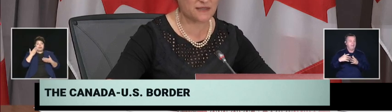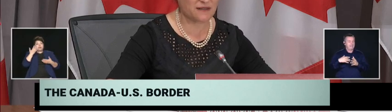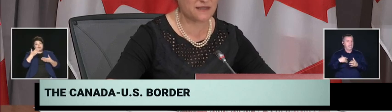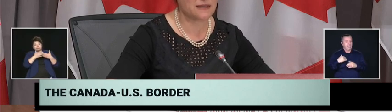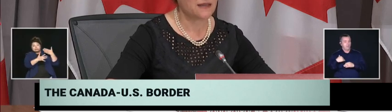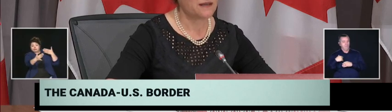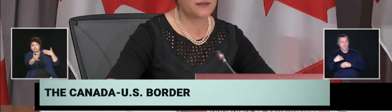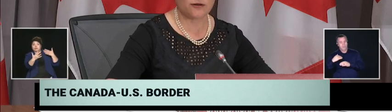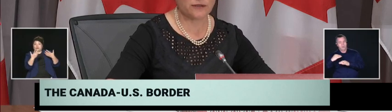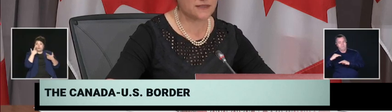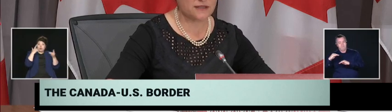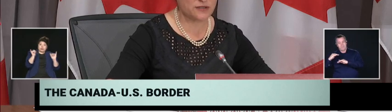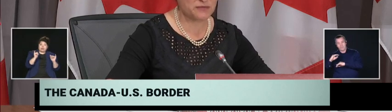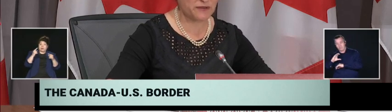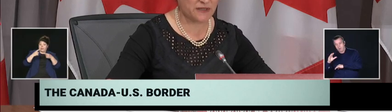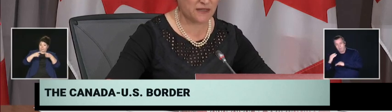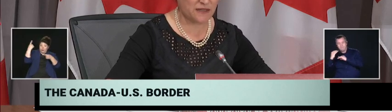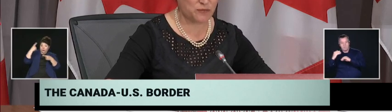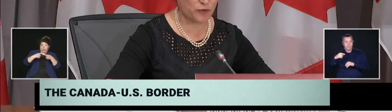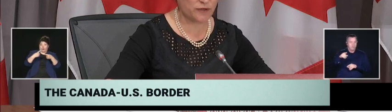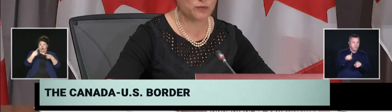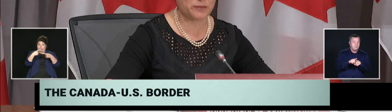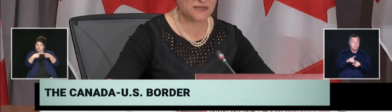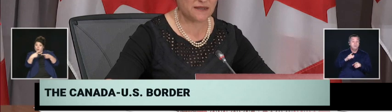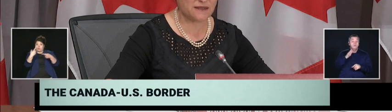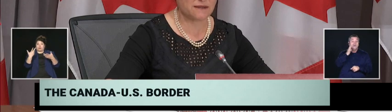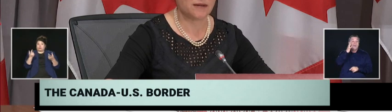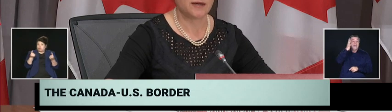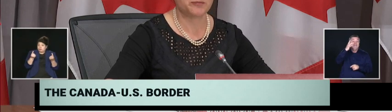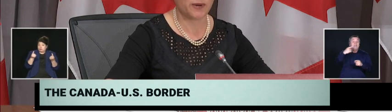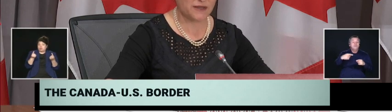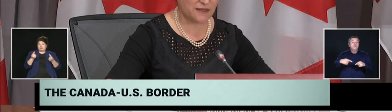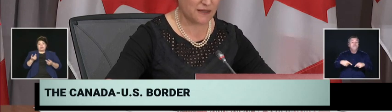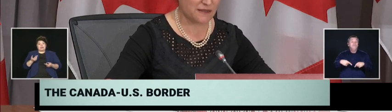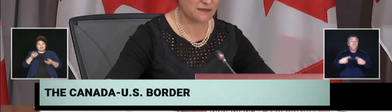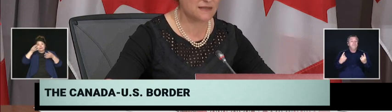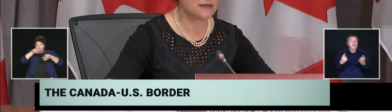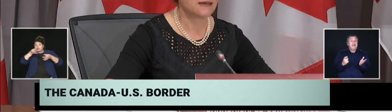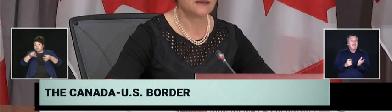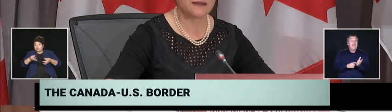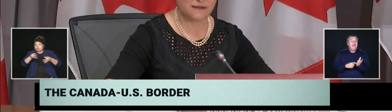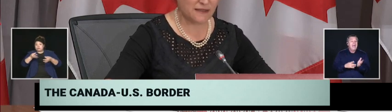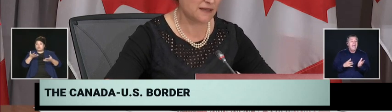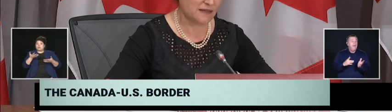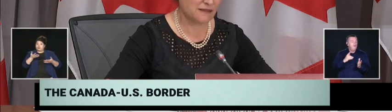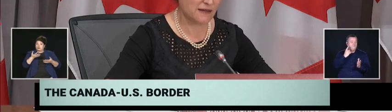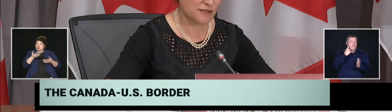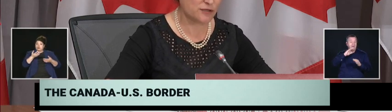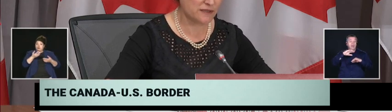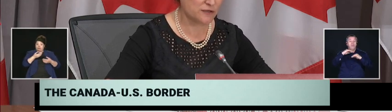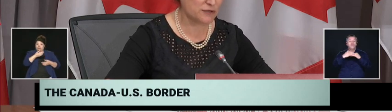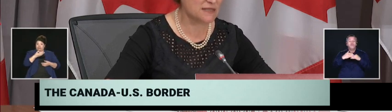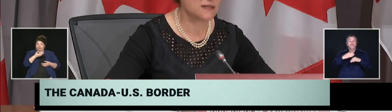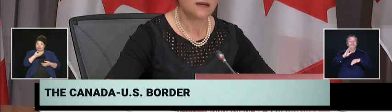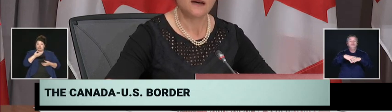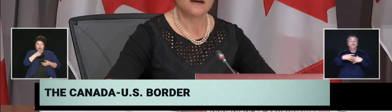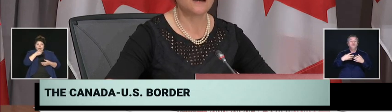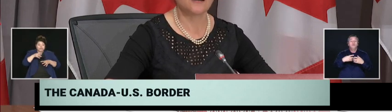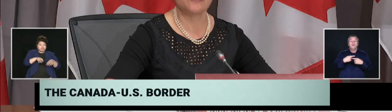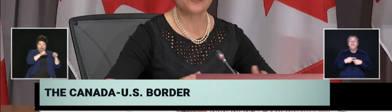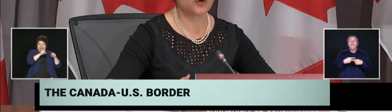of all emphasize that all decisions about the Canadian border will be taken by Canadians in the Canadian national